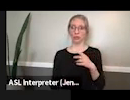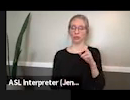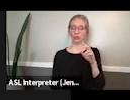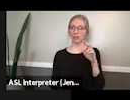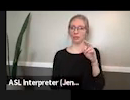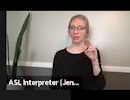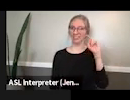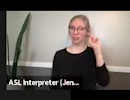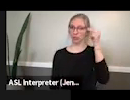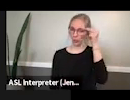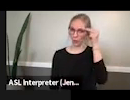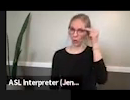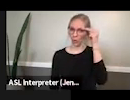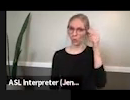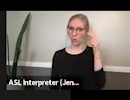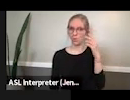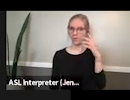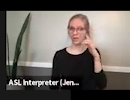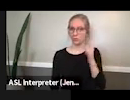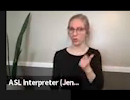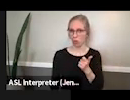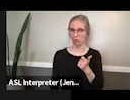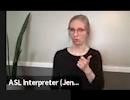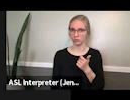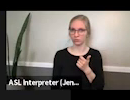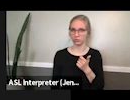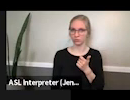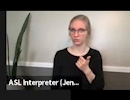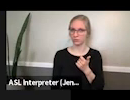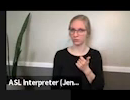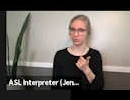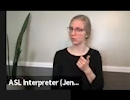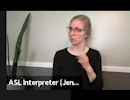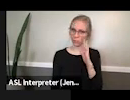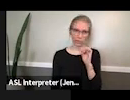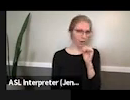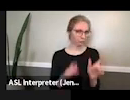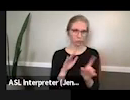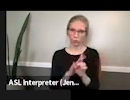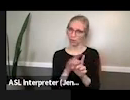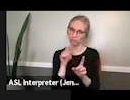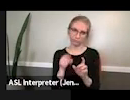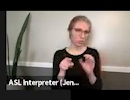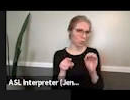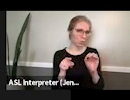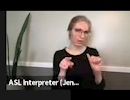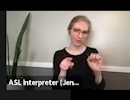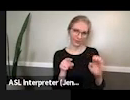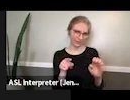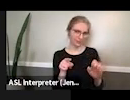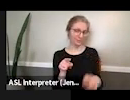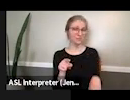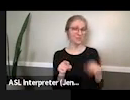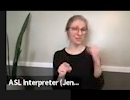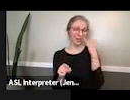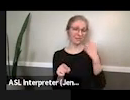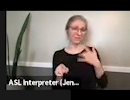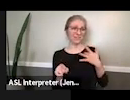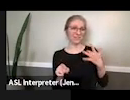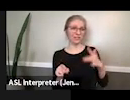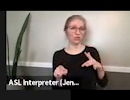hearing loss, it's not going to show up on an OAE. And with kids with sensory neural hearing